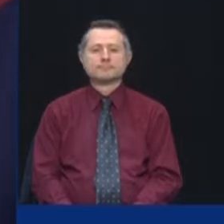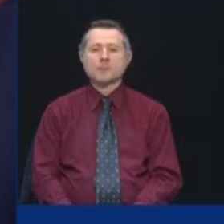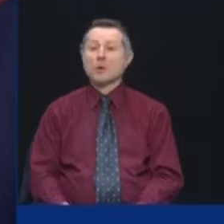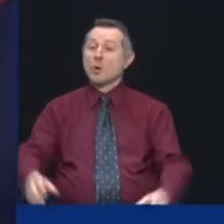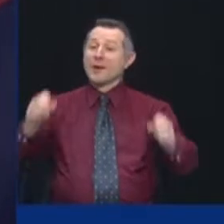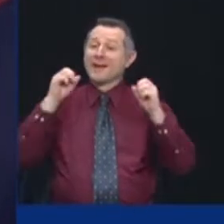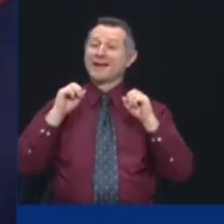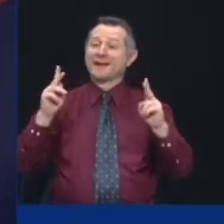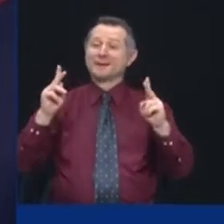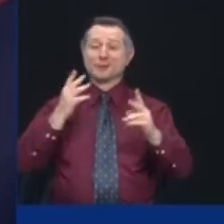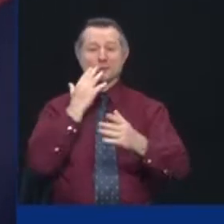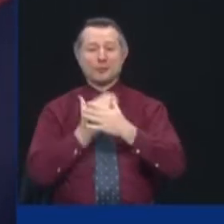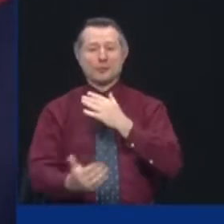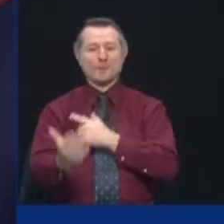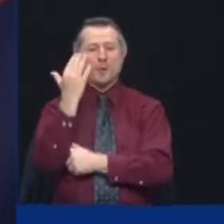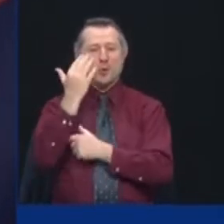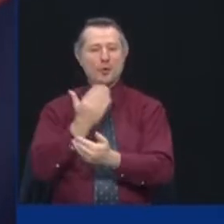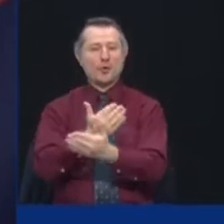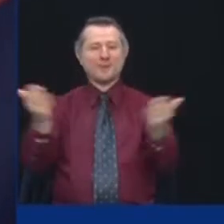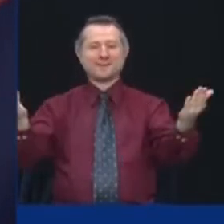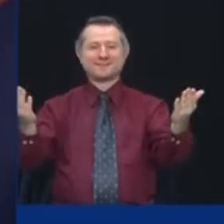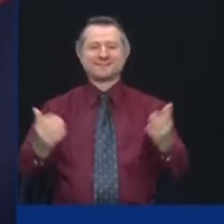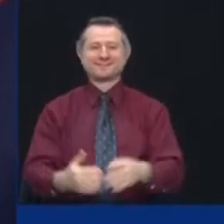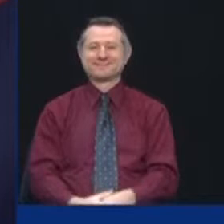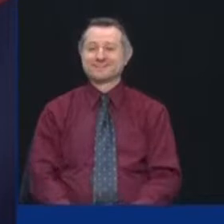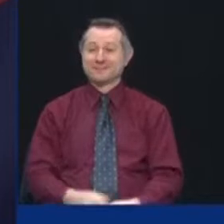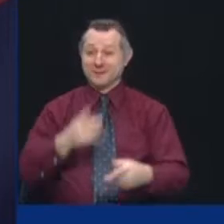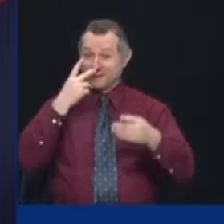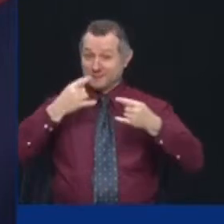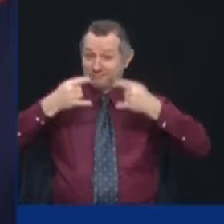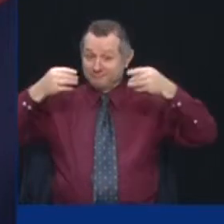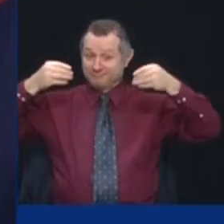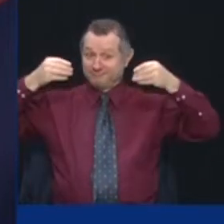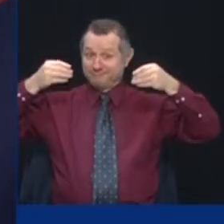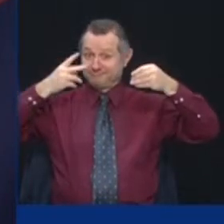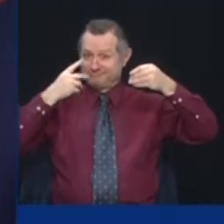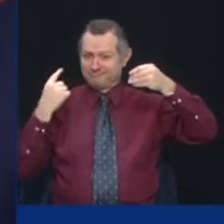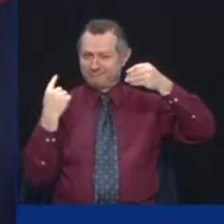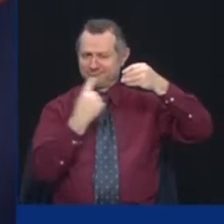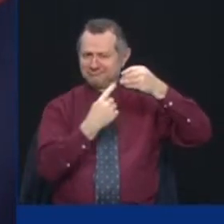Okay, good morning, everyone. Let me sport my special mask again.